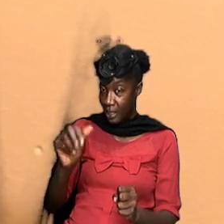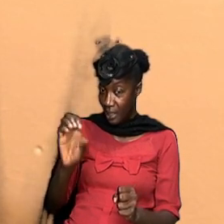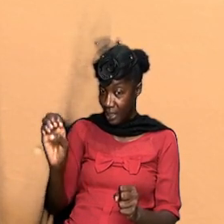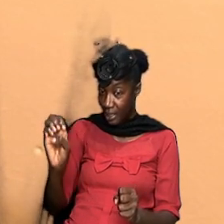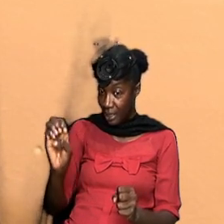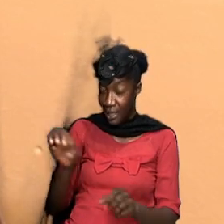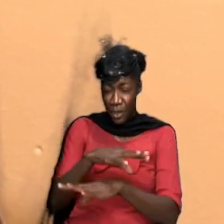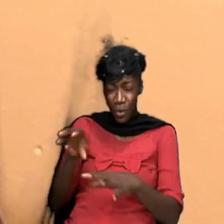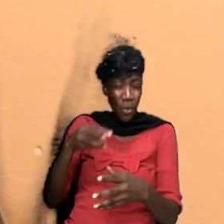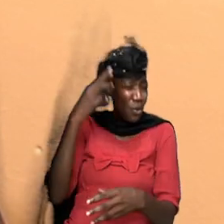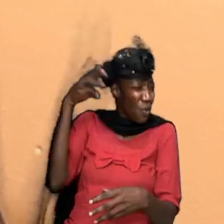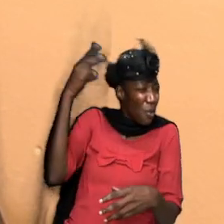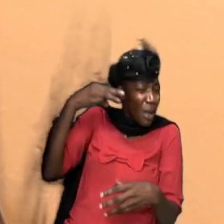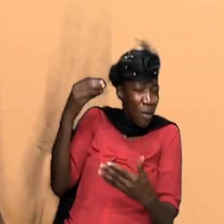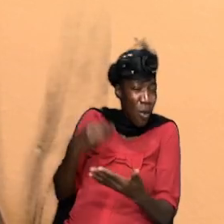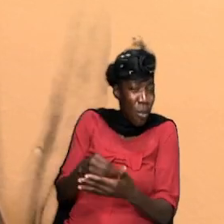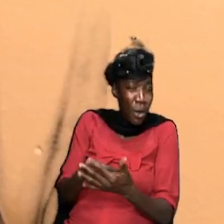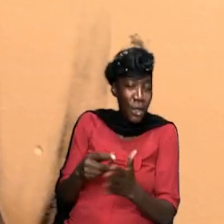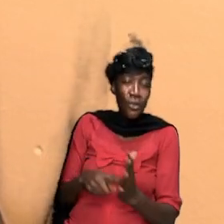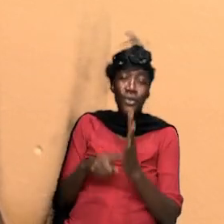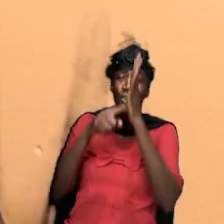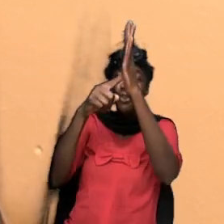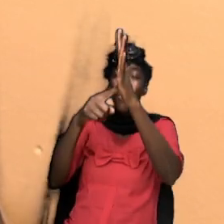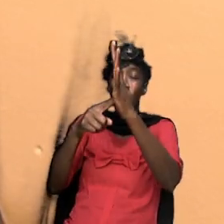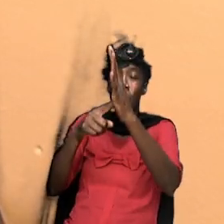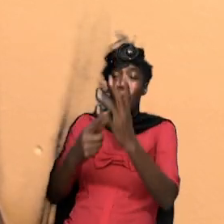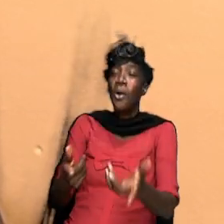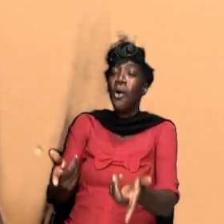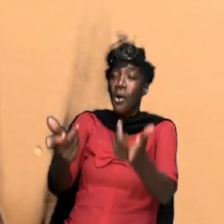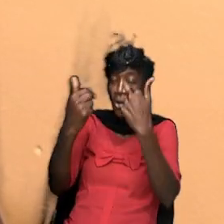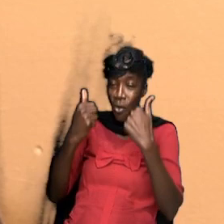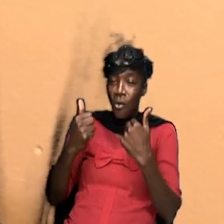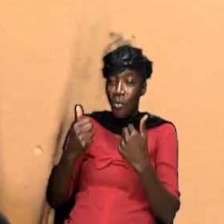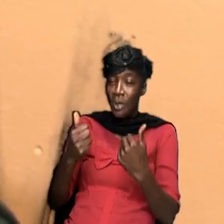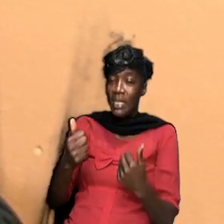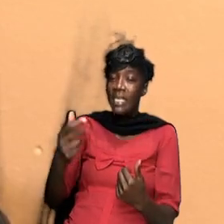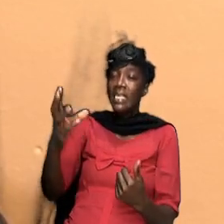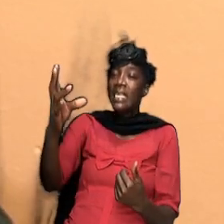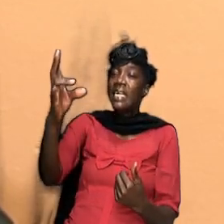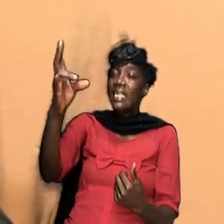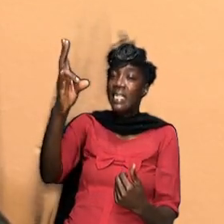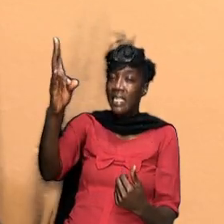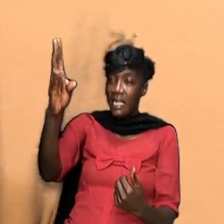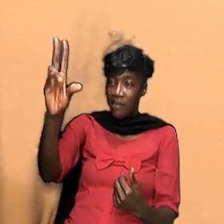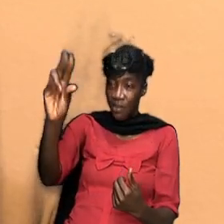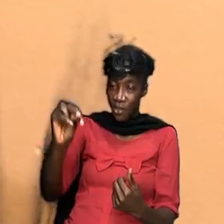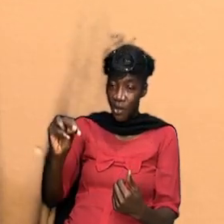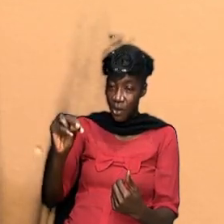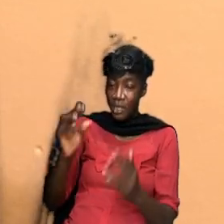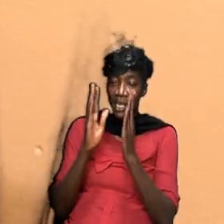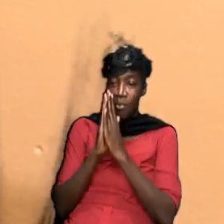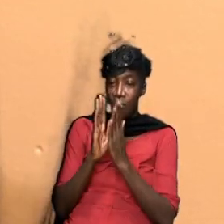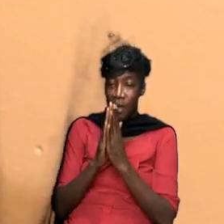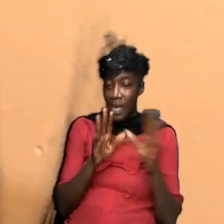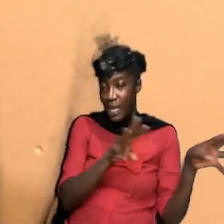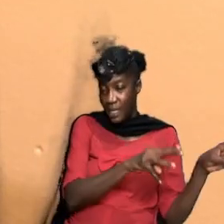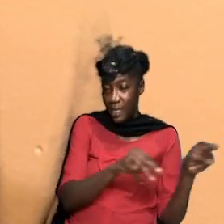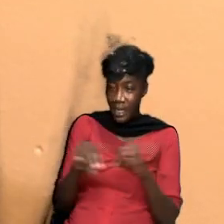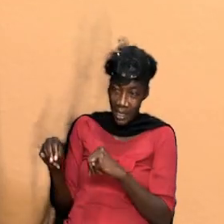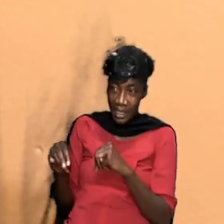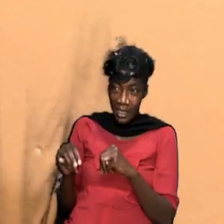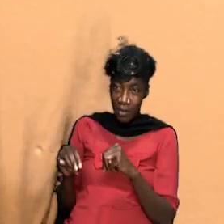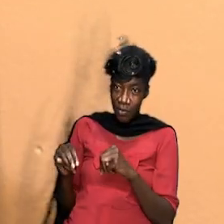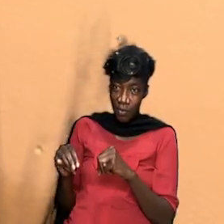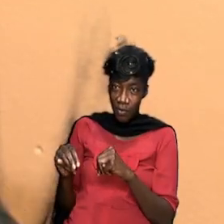money. Just show up, right? So try and reach by 7:30 so we can pray, organize yourself, and then we'll just leave,